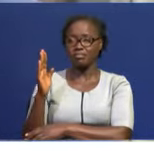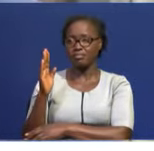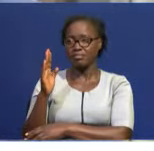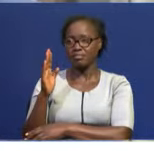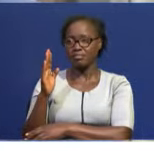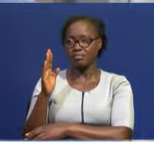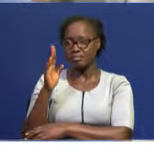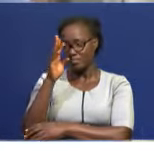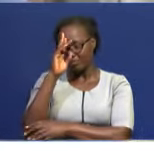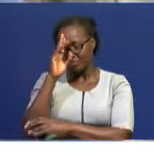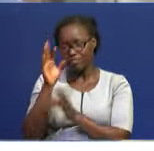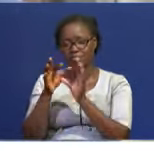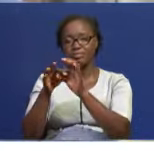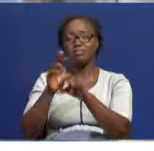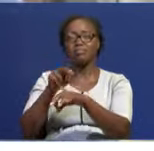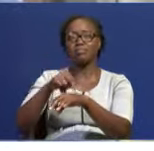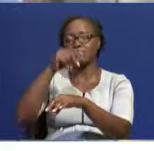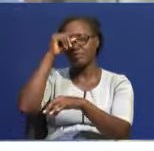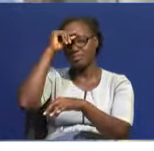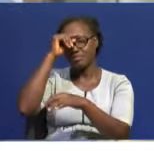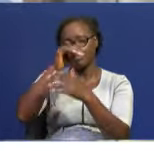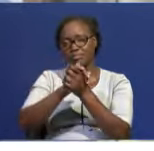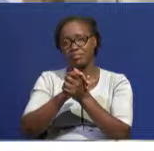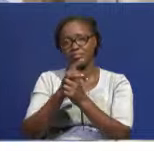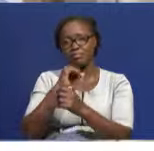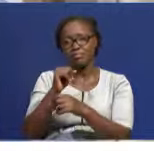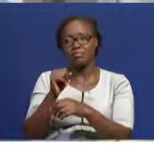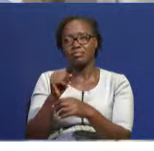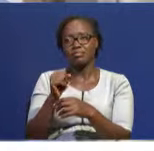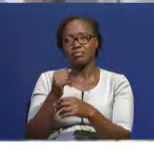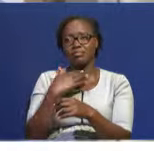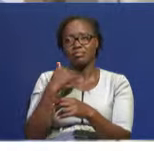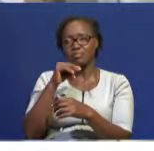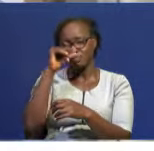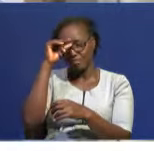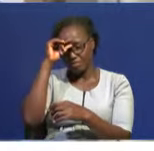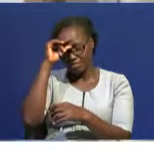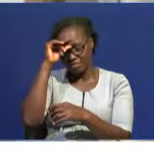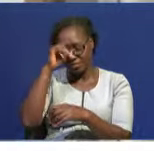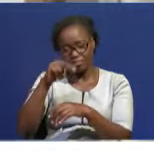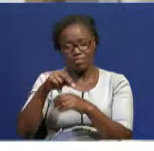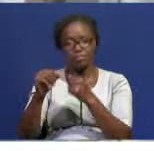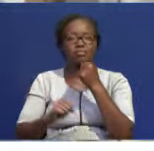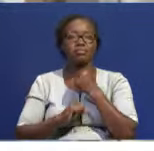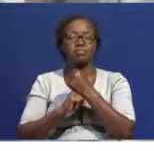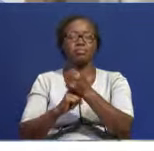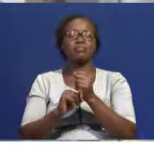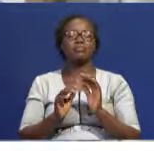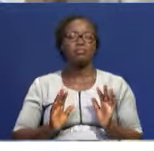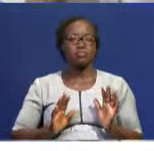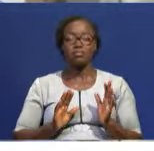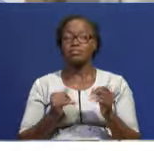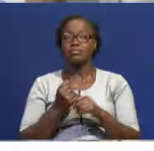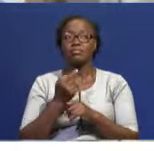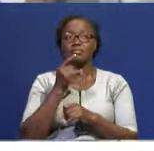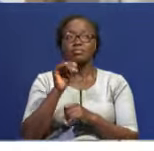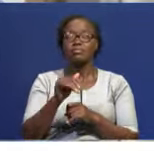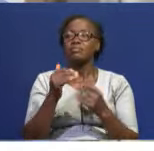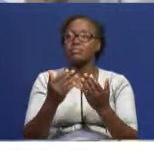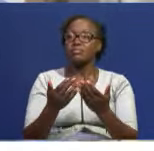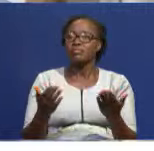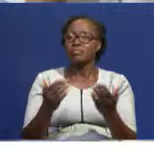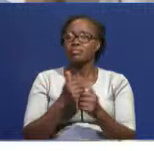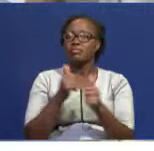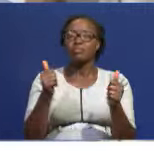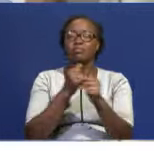holistically belongs to the national government. So we are calling upon the national government to give us support, to make sure that our properties